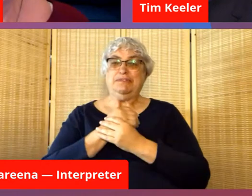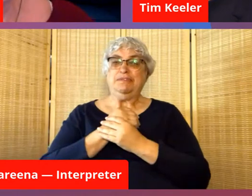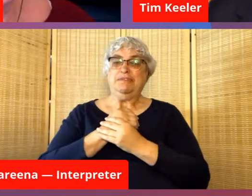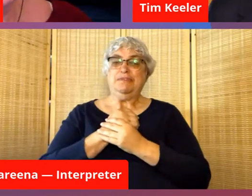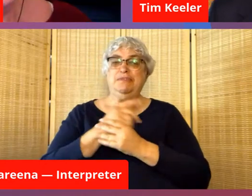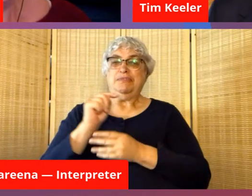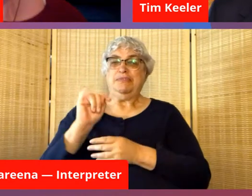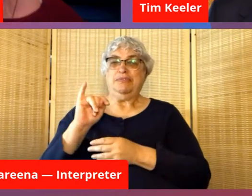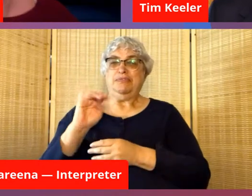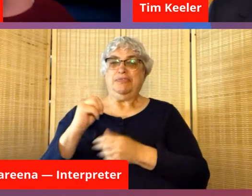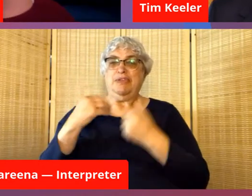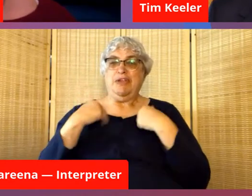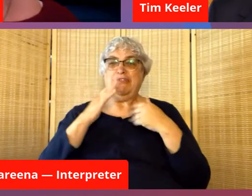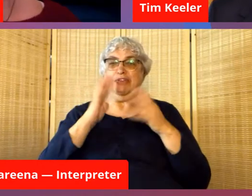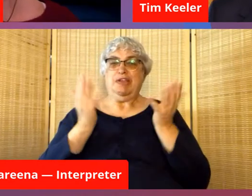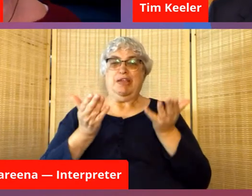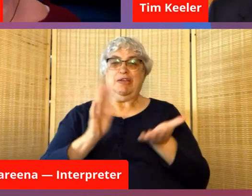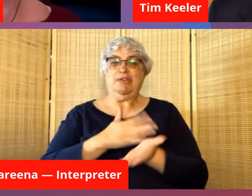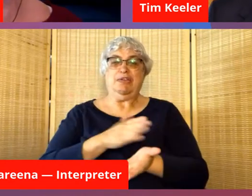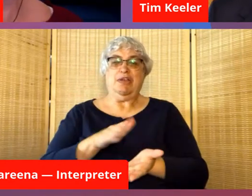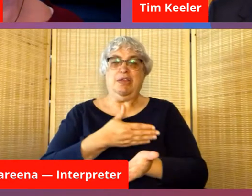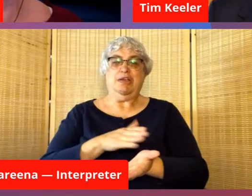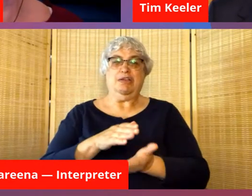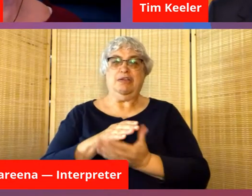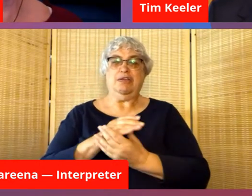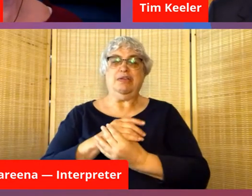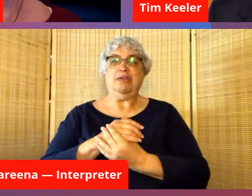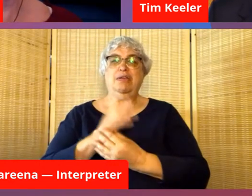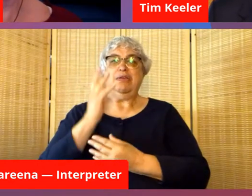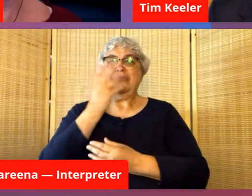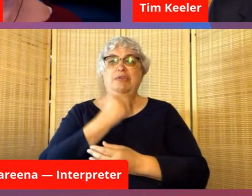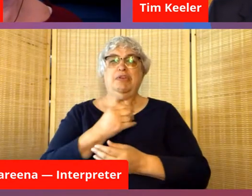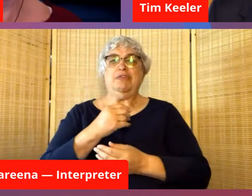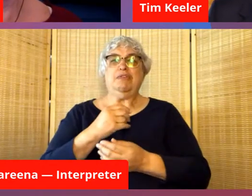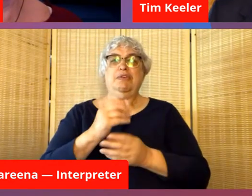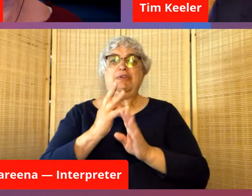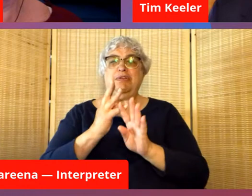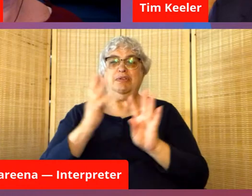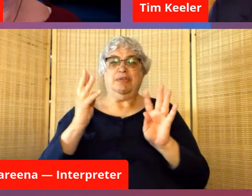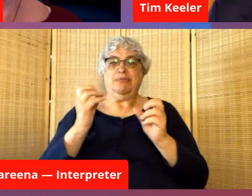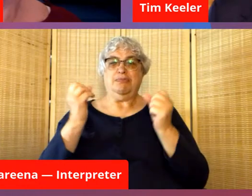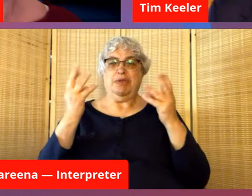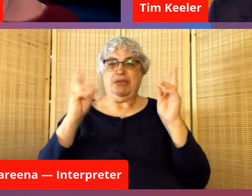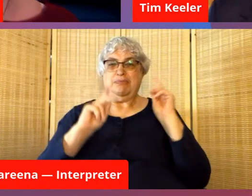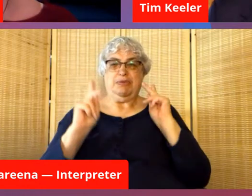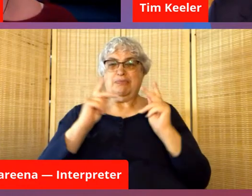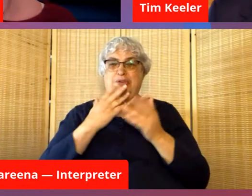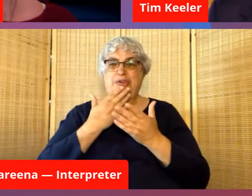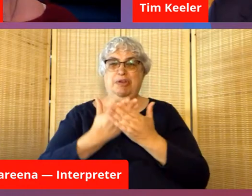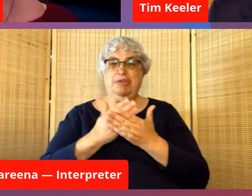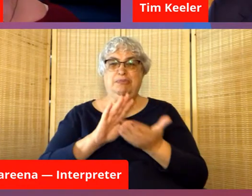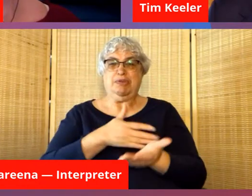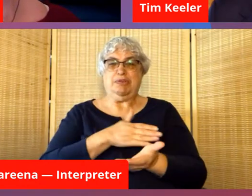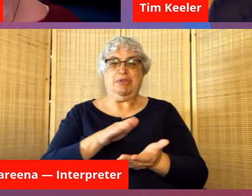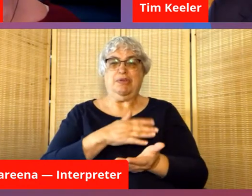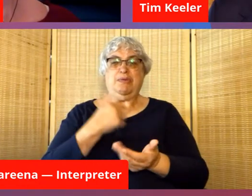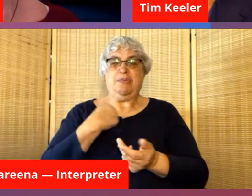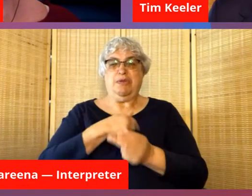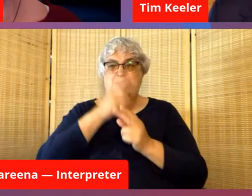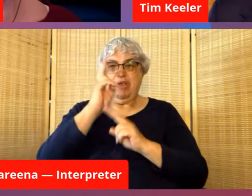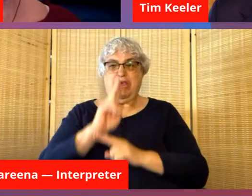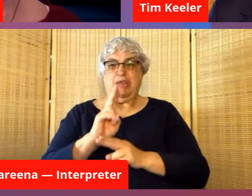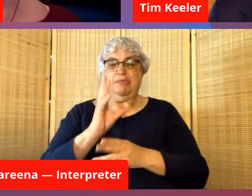you so much for having us on the show today. It's a lovely lineup, some brilliant musicians and some terrific music. So we're honored to be a part